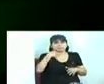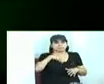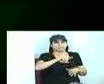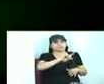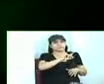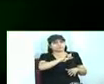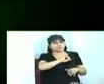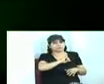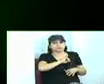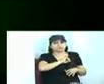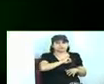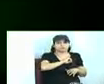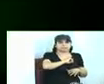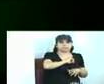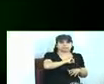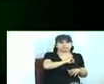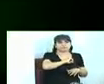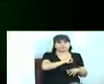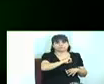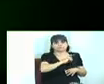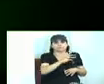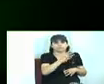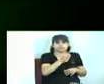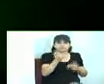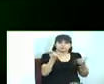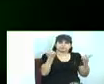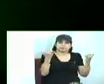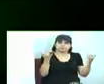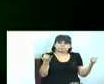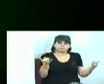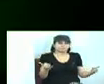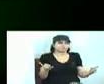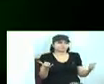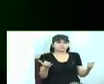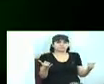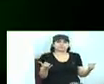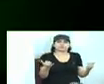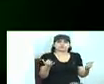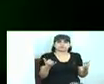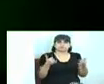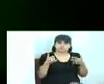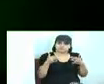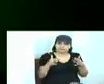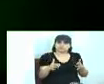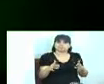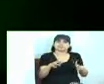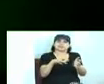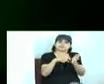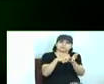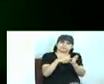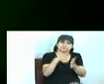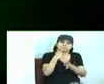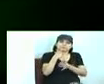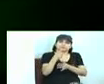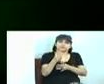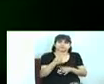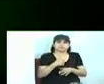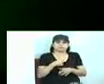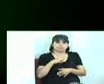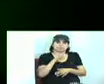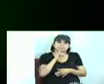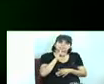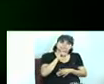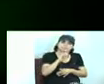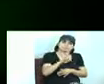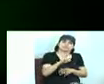done for us. And now let the weak